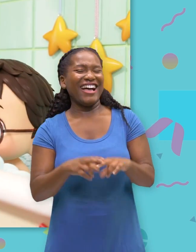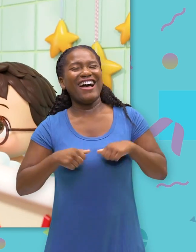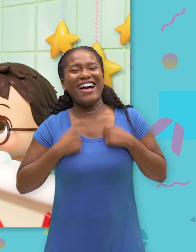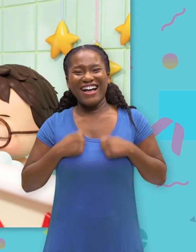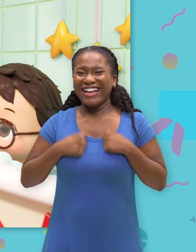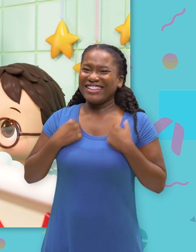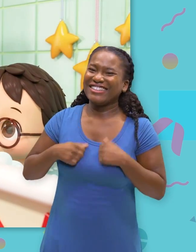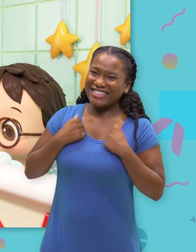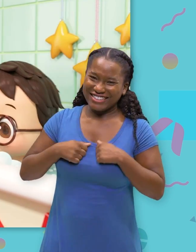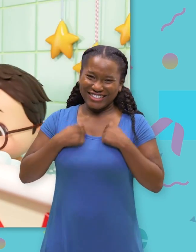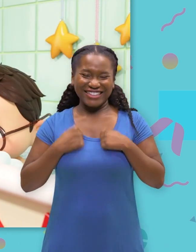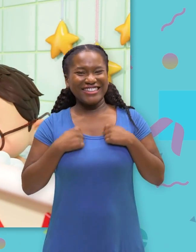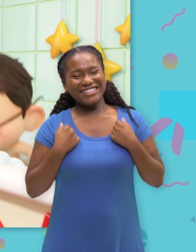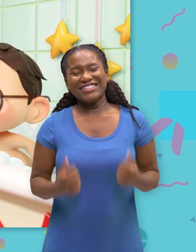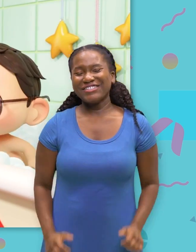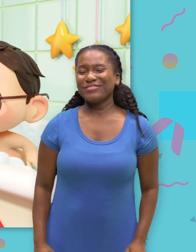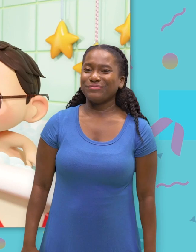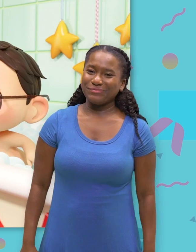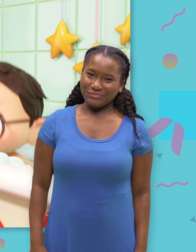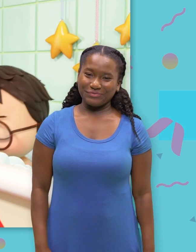do. In the bath.